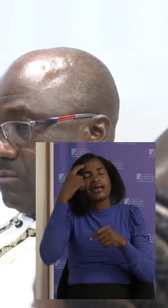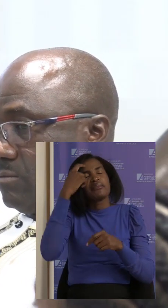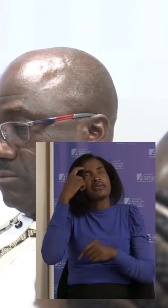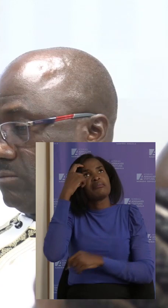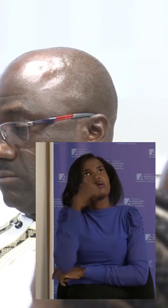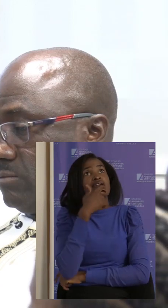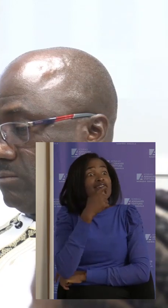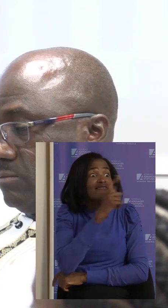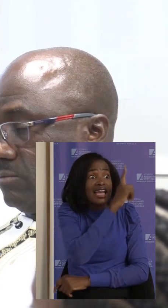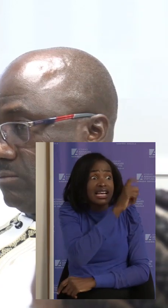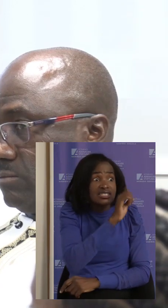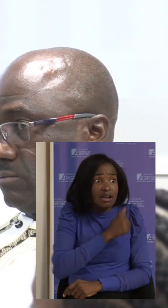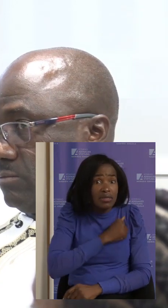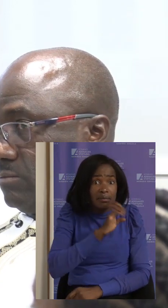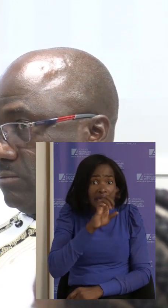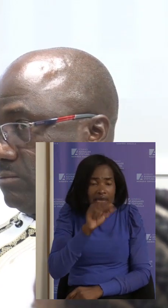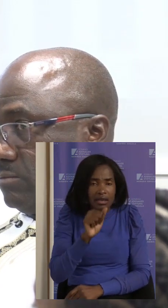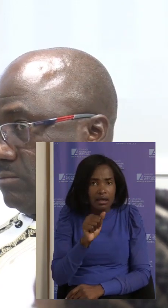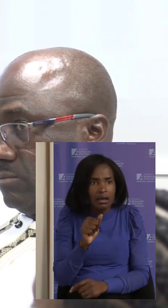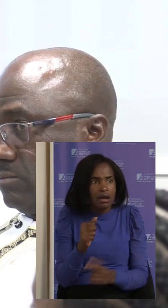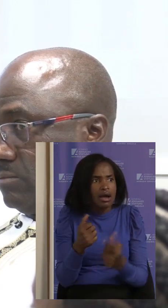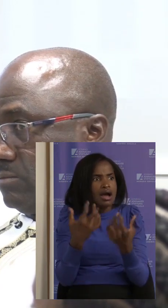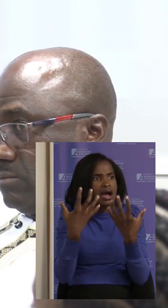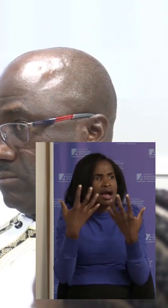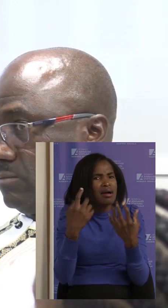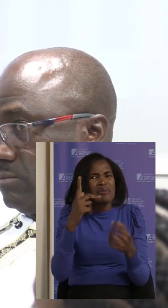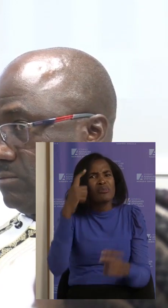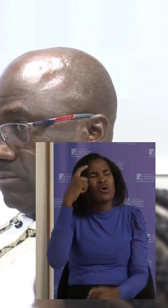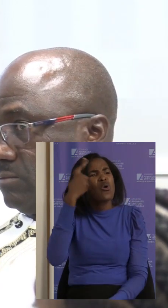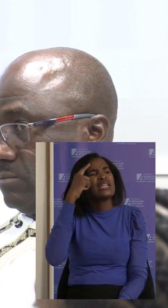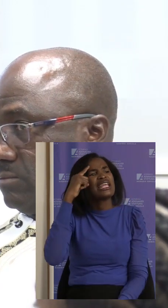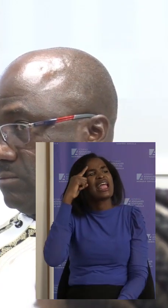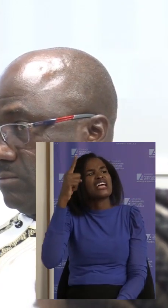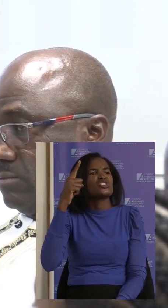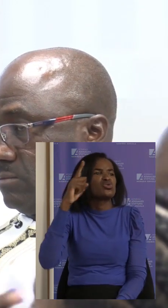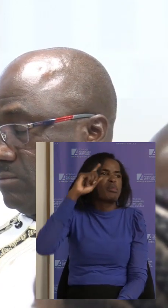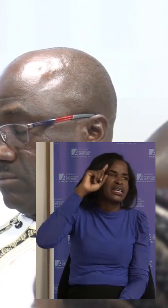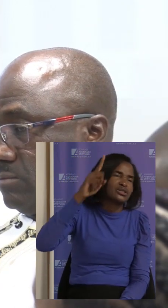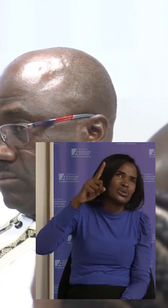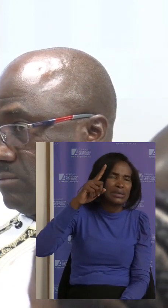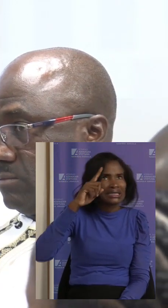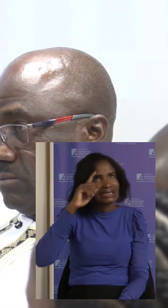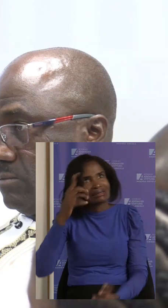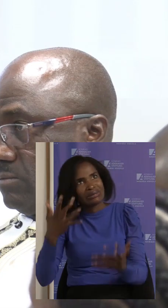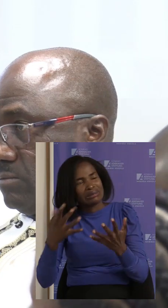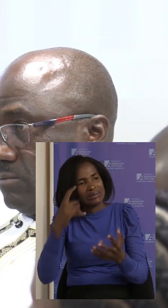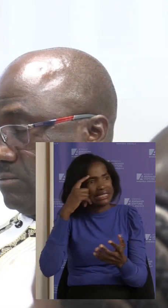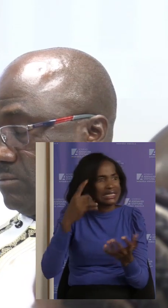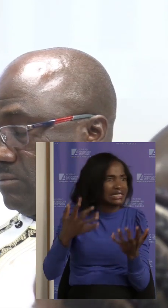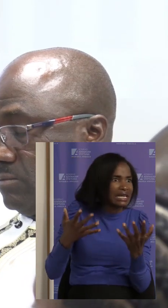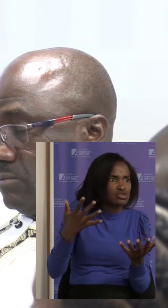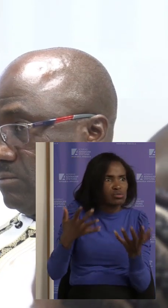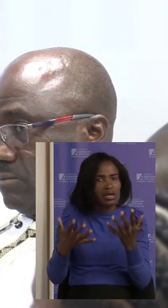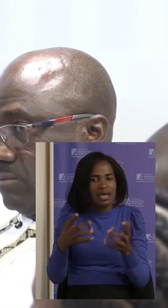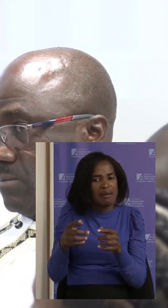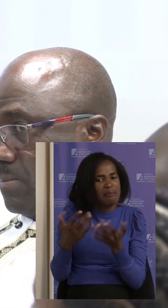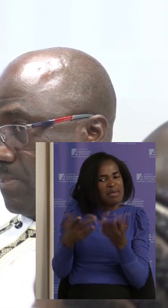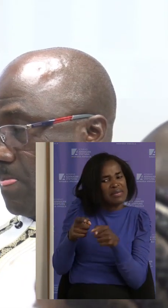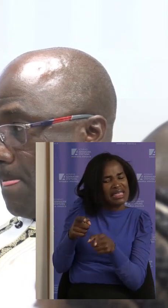I ask you today, there's so much assumptions, narrative as to what, why, this and